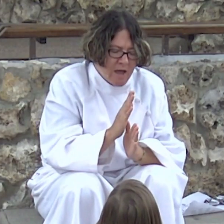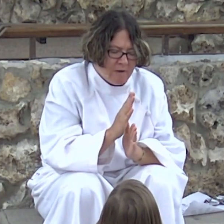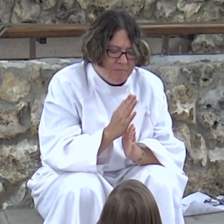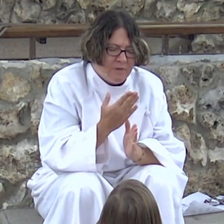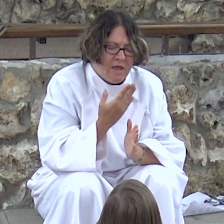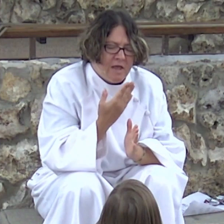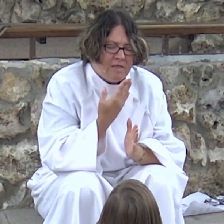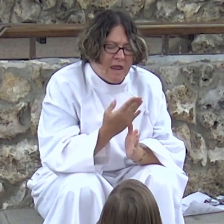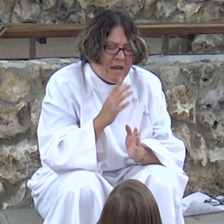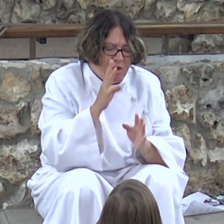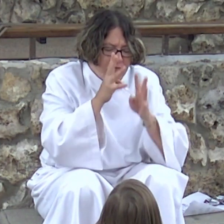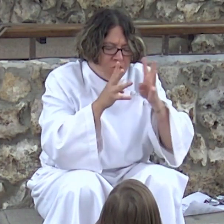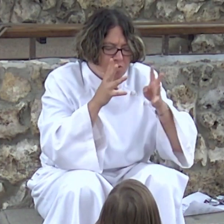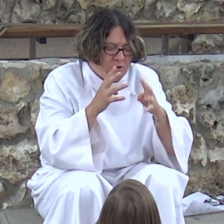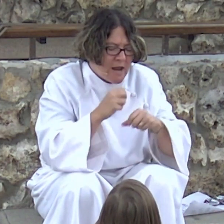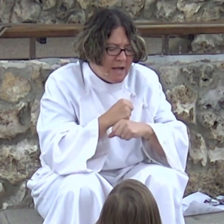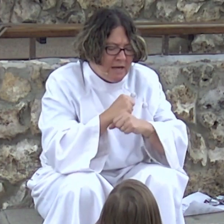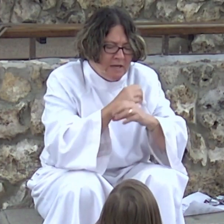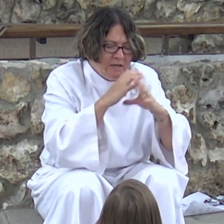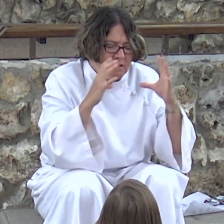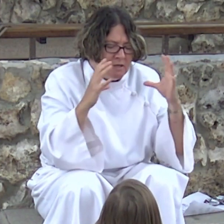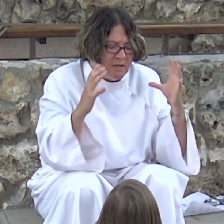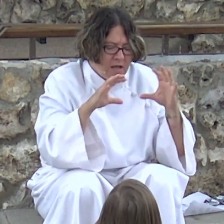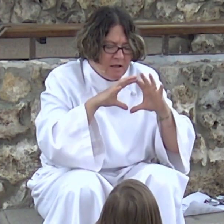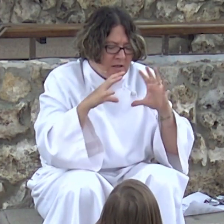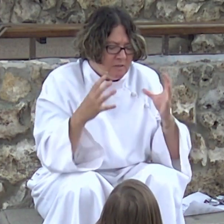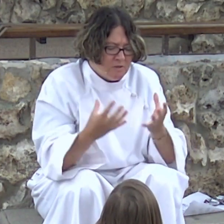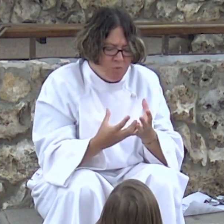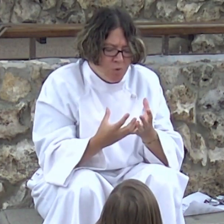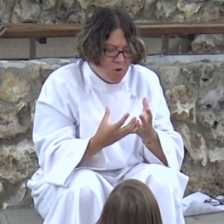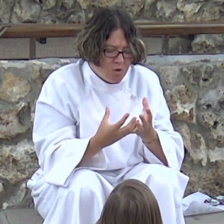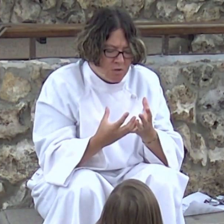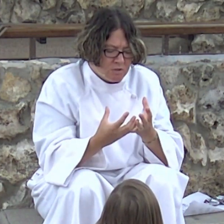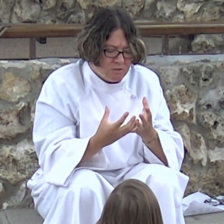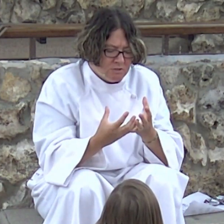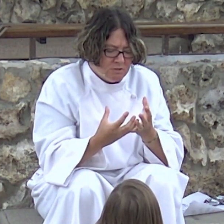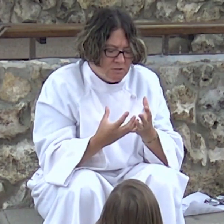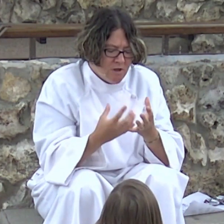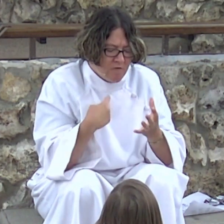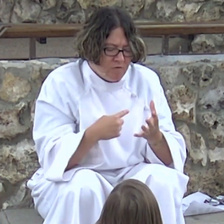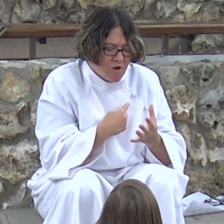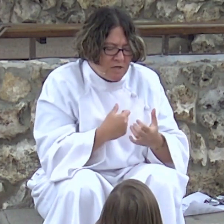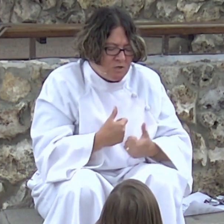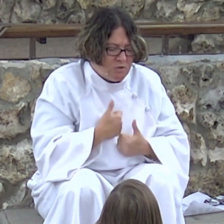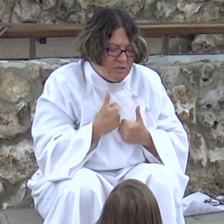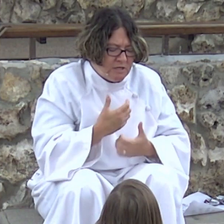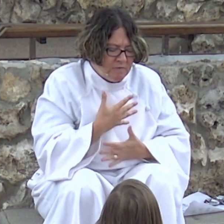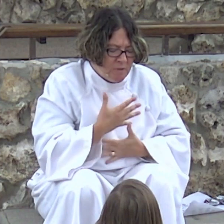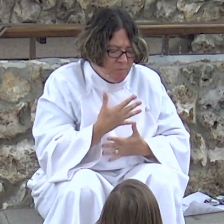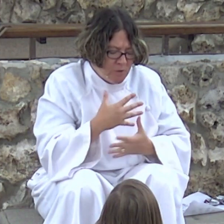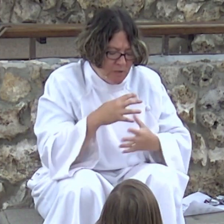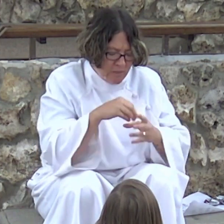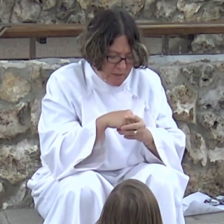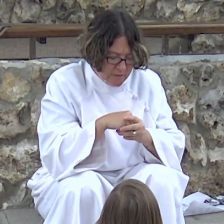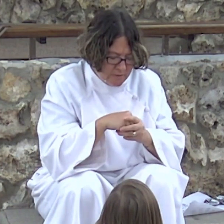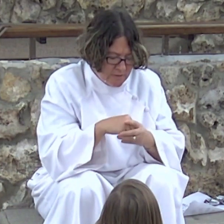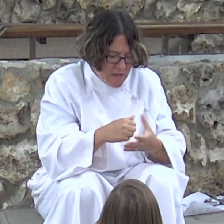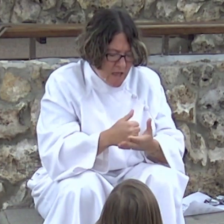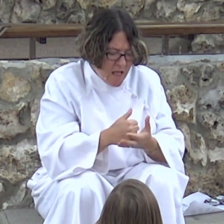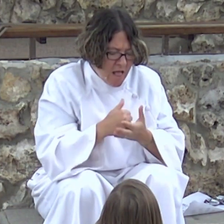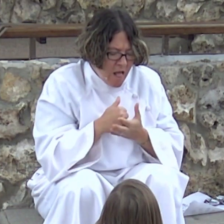Dear God, thank you for creating this world for us to live and breathe